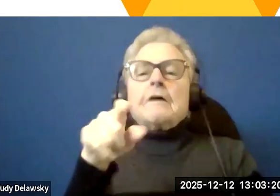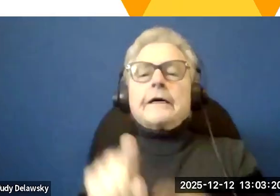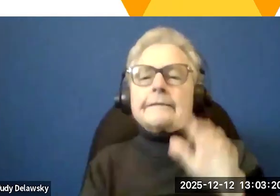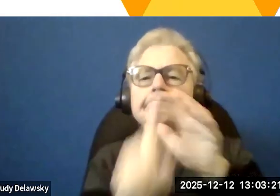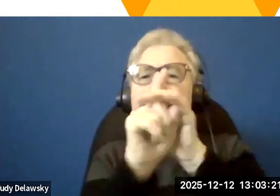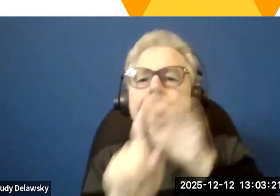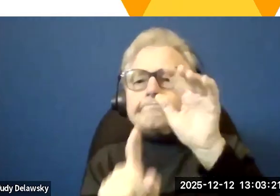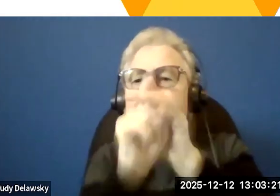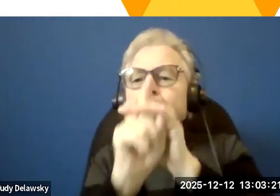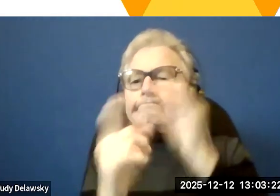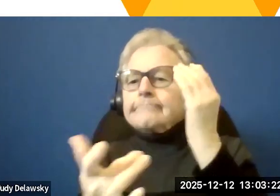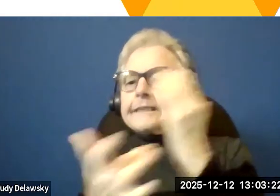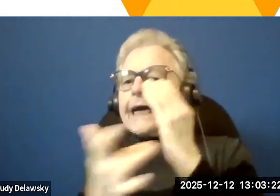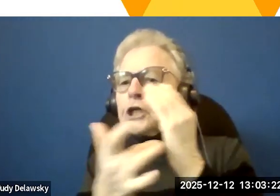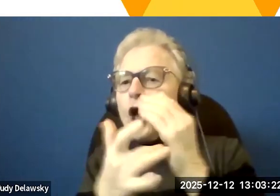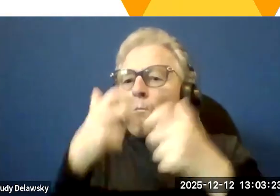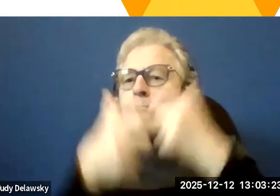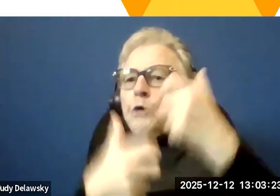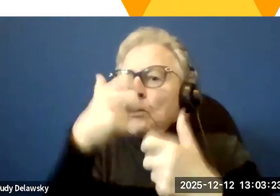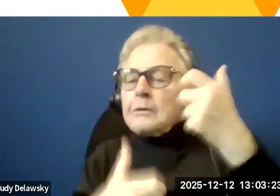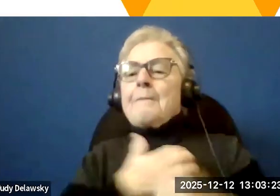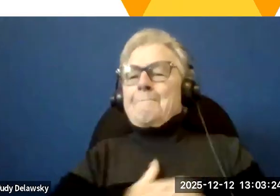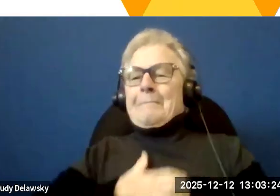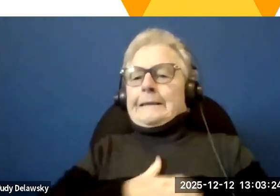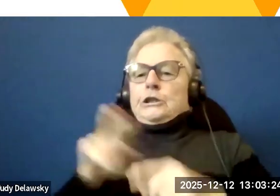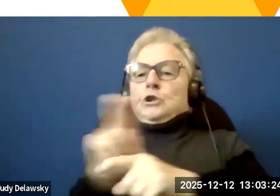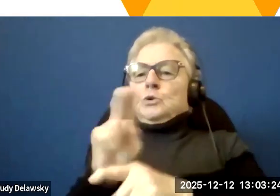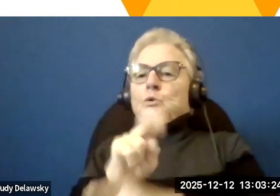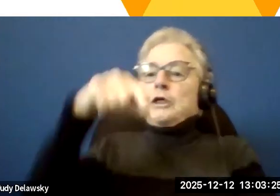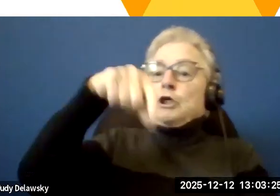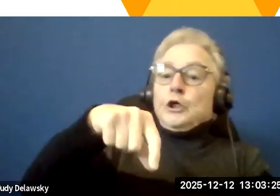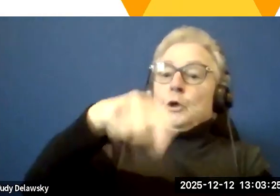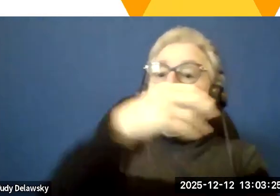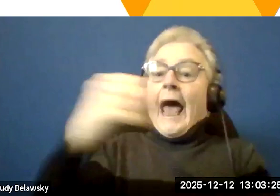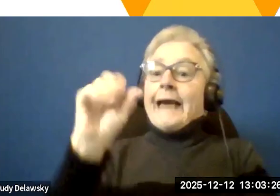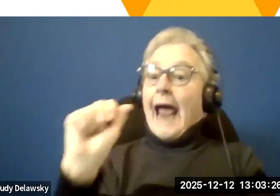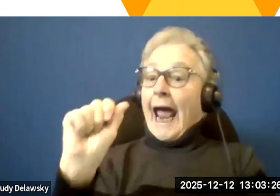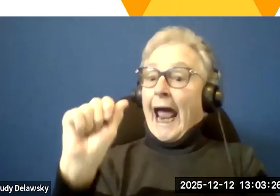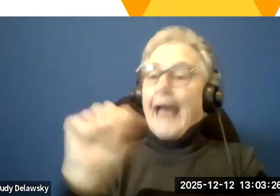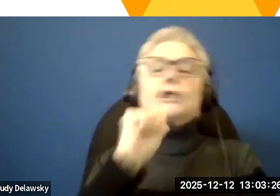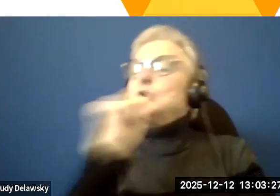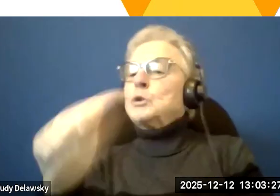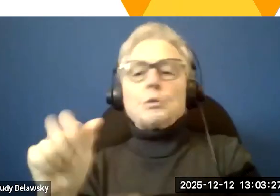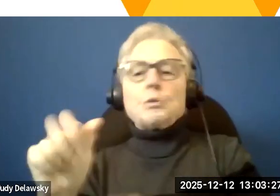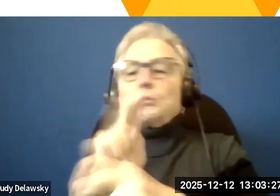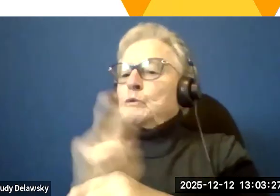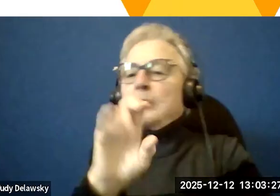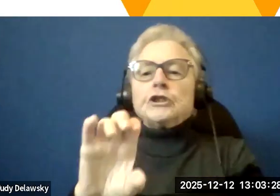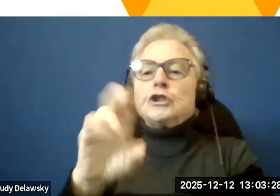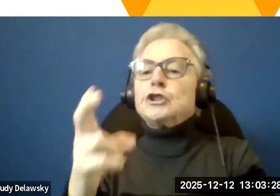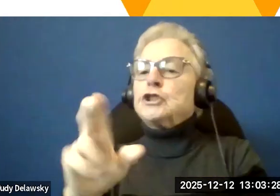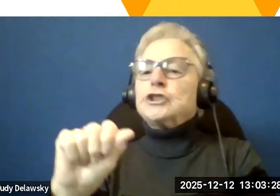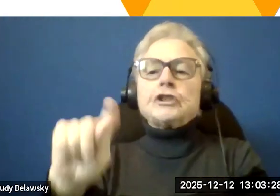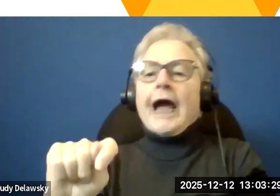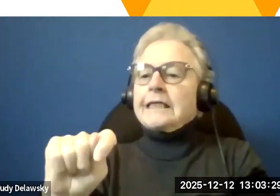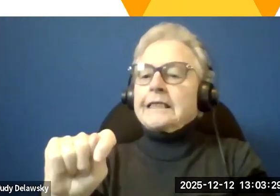today, please use the Q&A function rather than the chat, as we disable the chat just so it